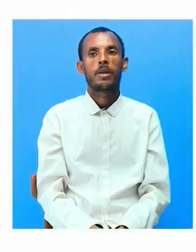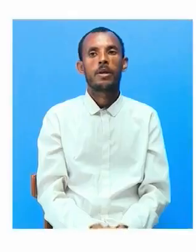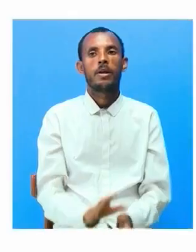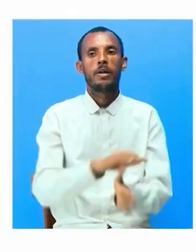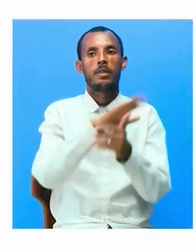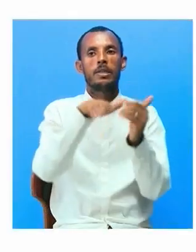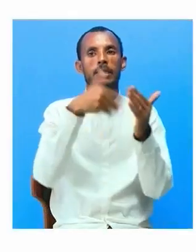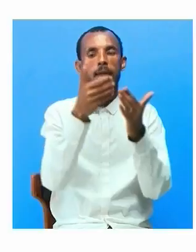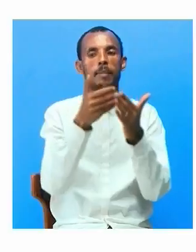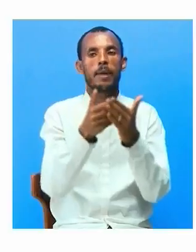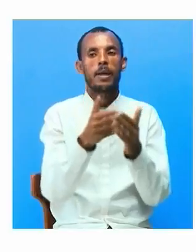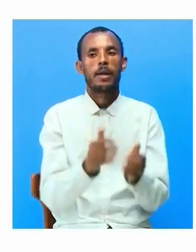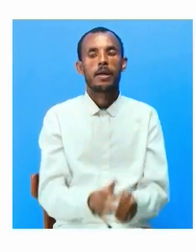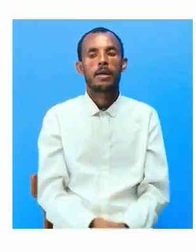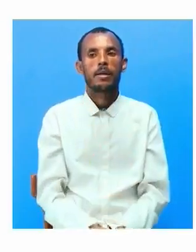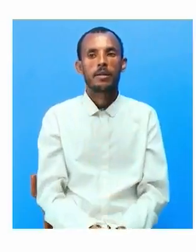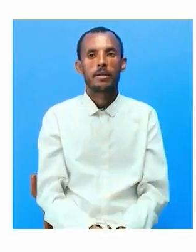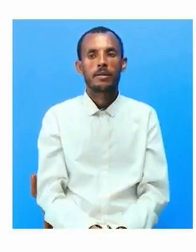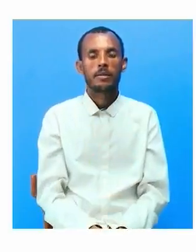Summary.